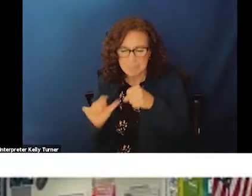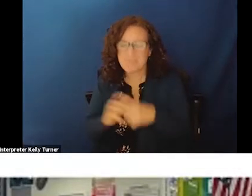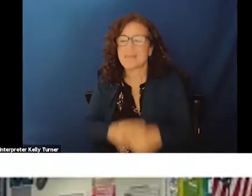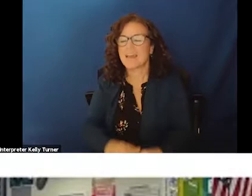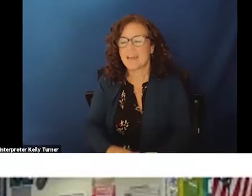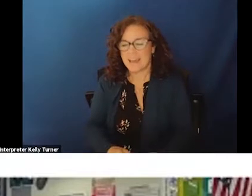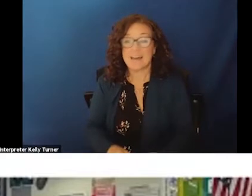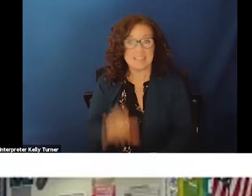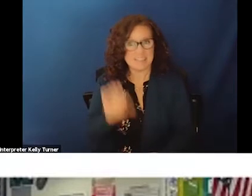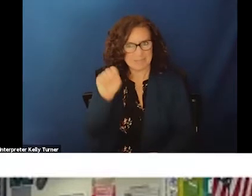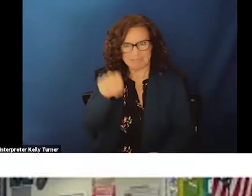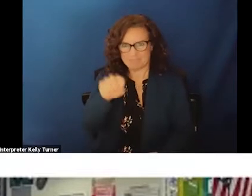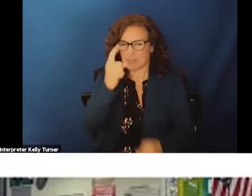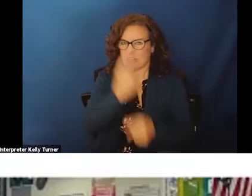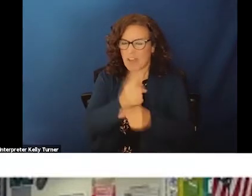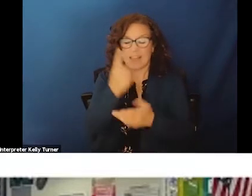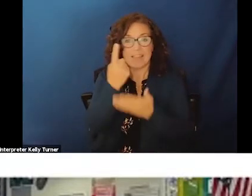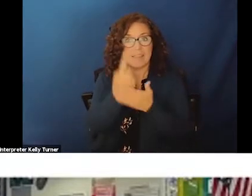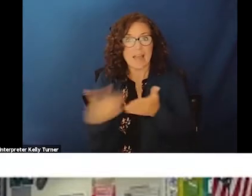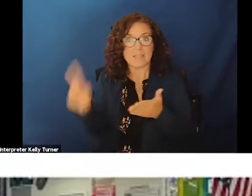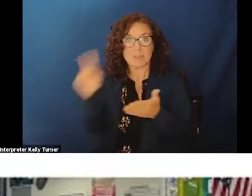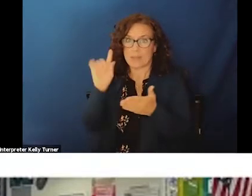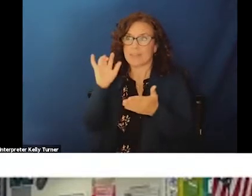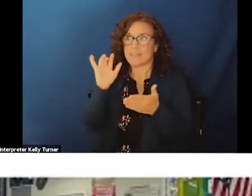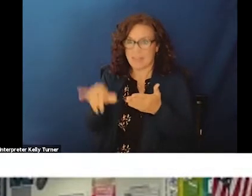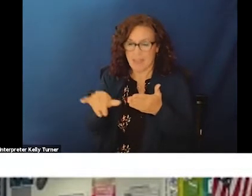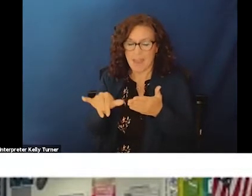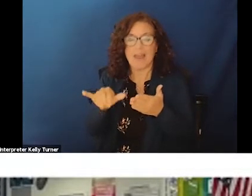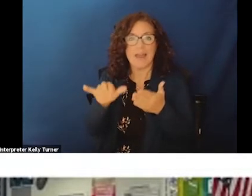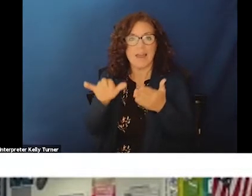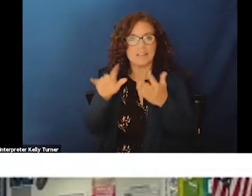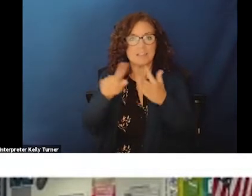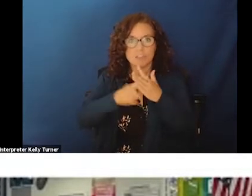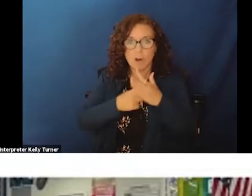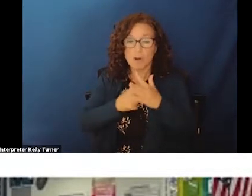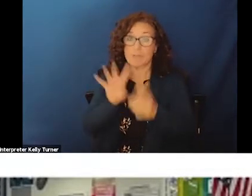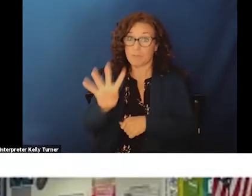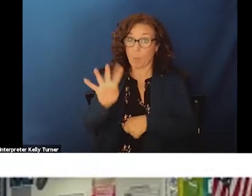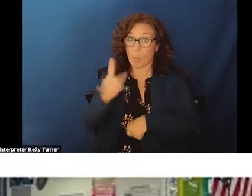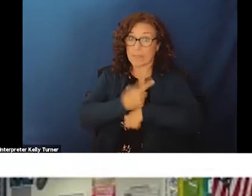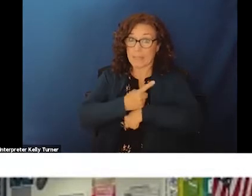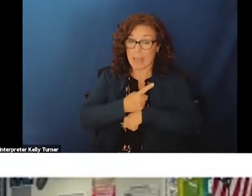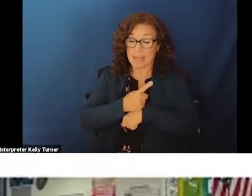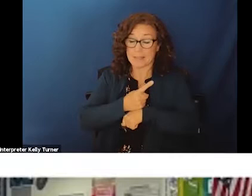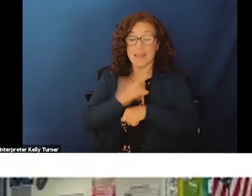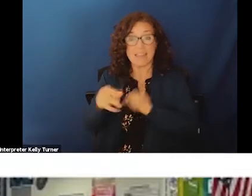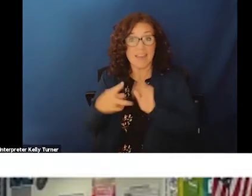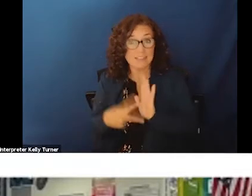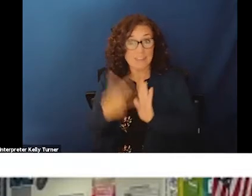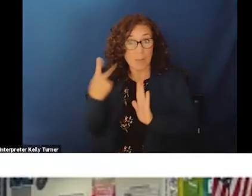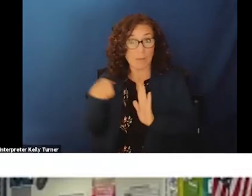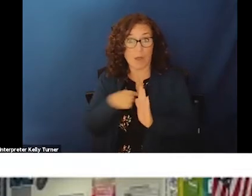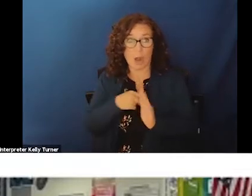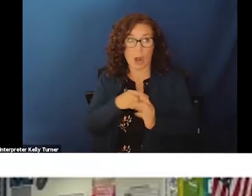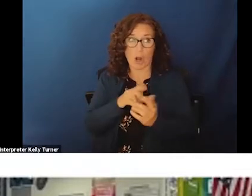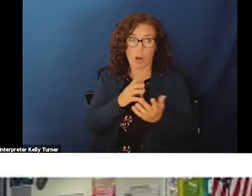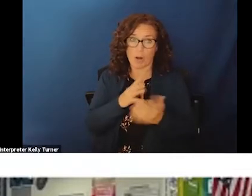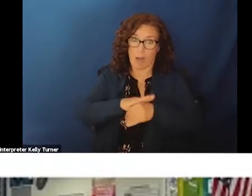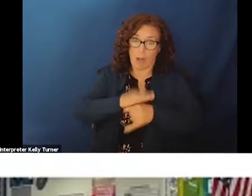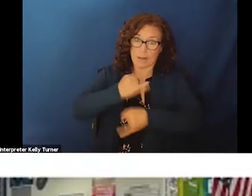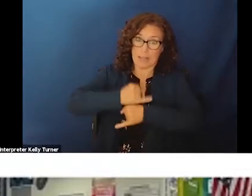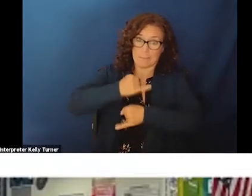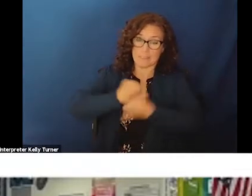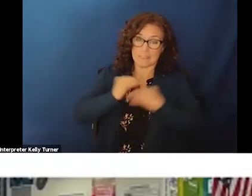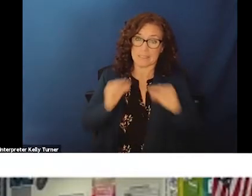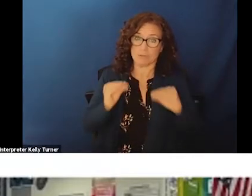but we returned to campus 4 days a week, and that doubled our in-person instructional time. Maybe even more importantly, by all accounts,